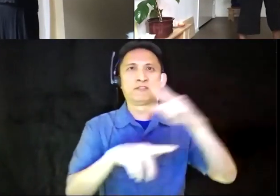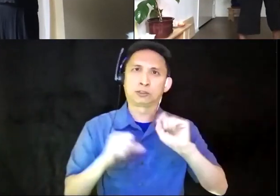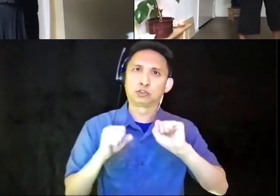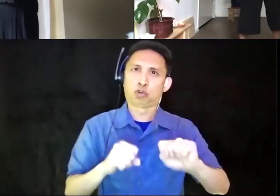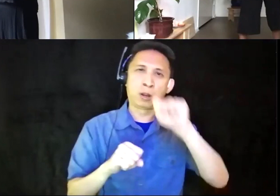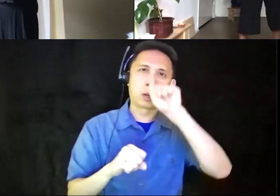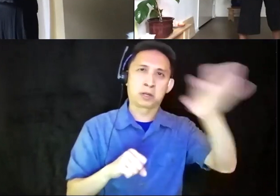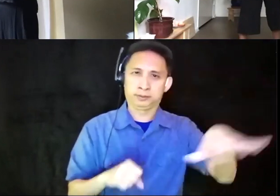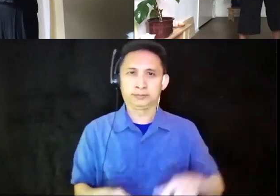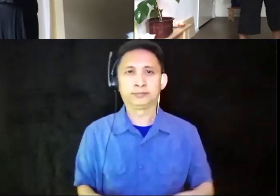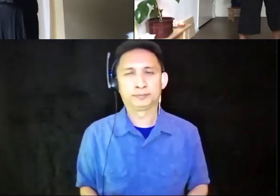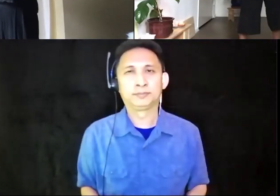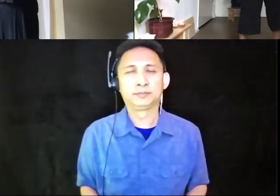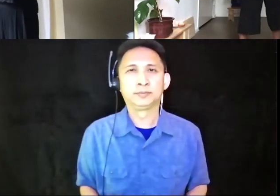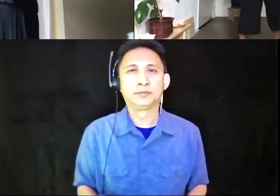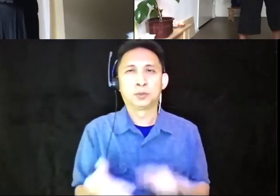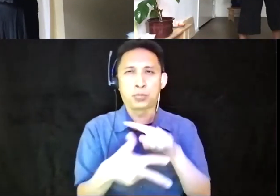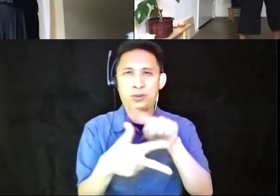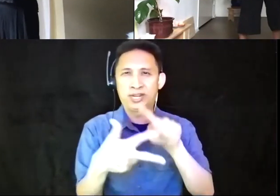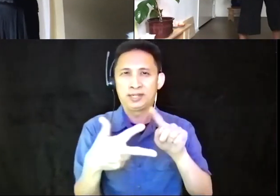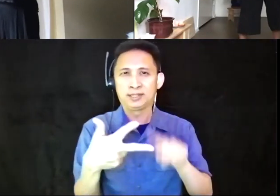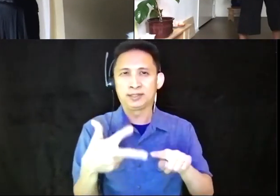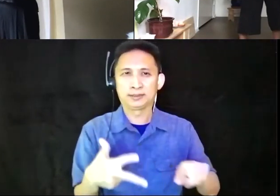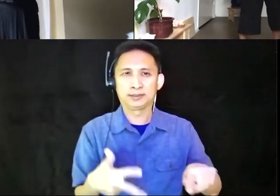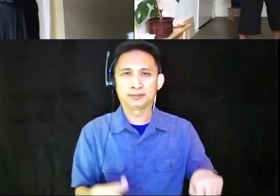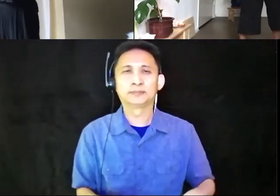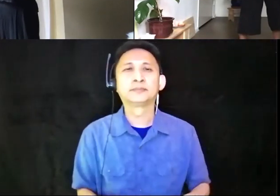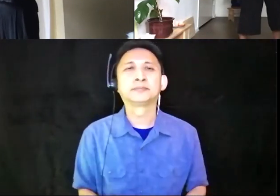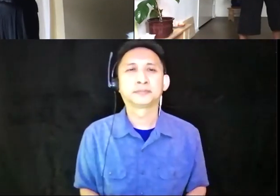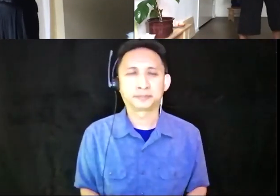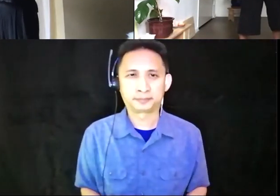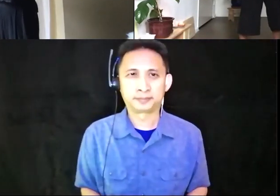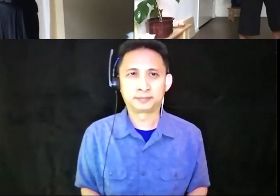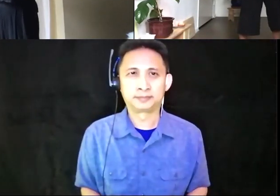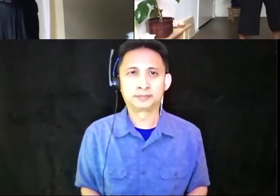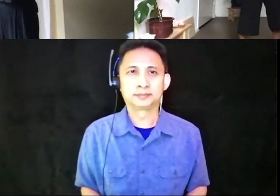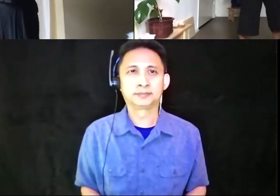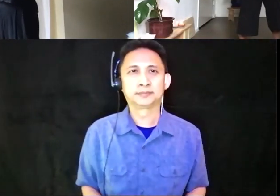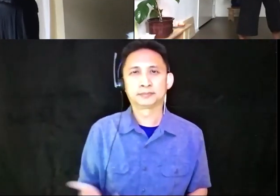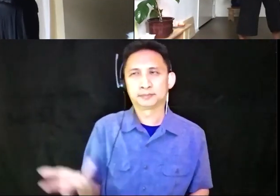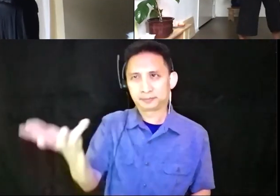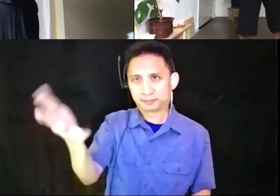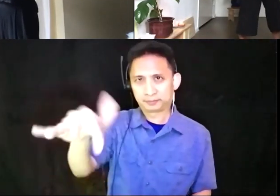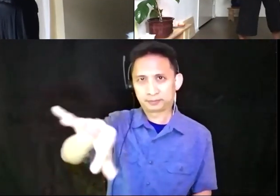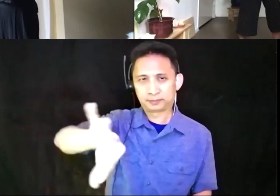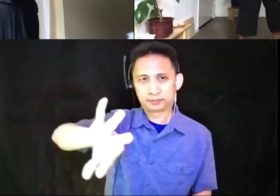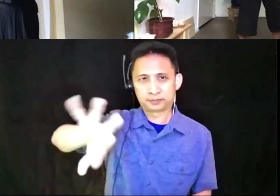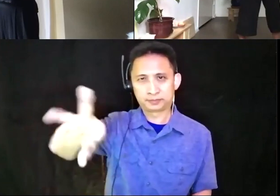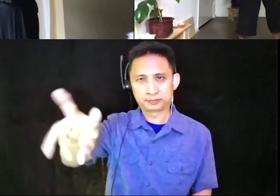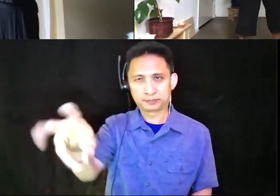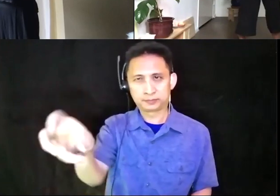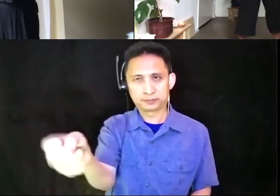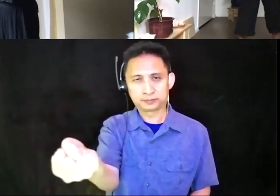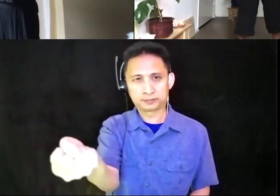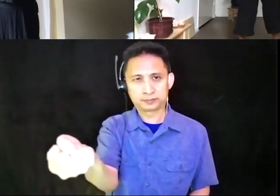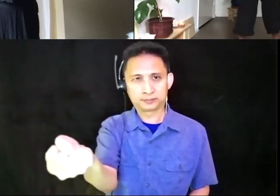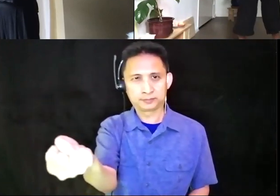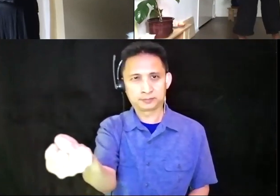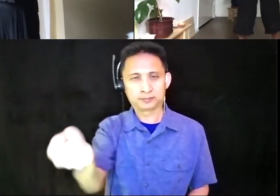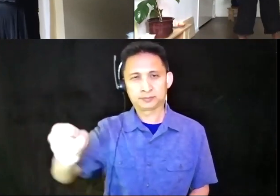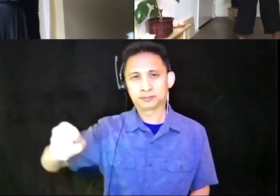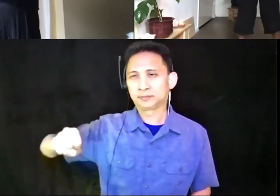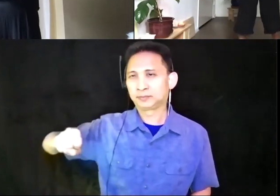So the very last bit, fingers circle around the thumb, breathe into the front of the